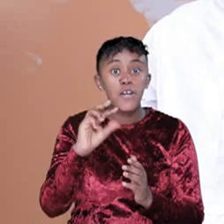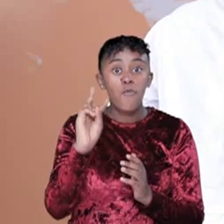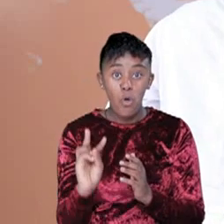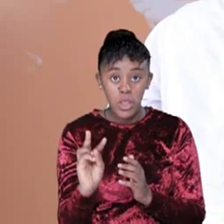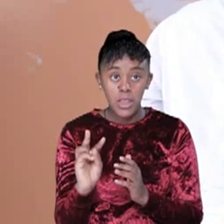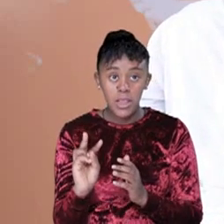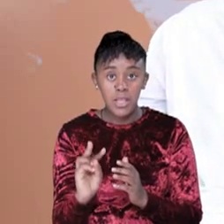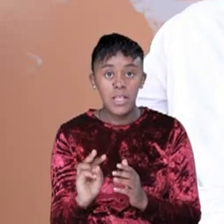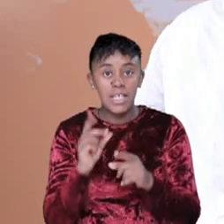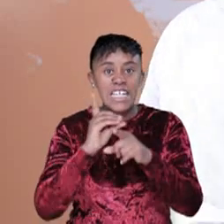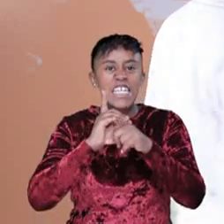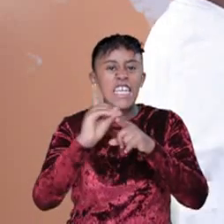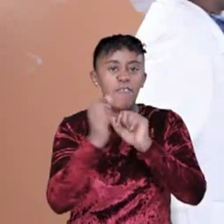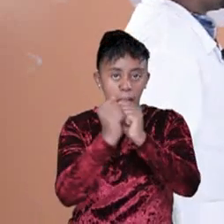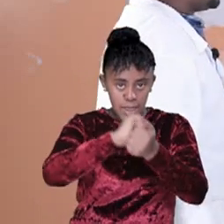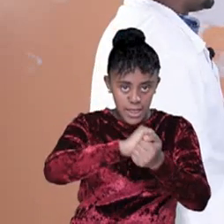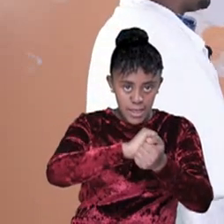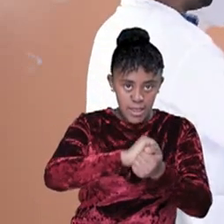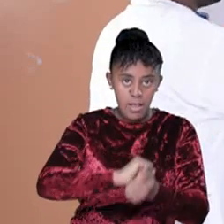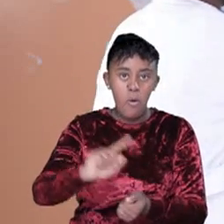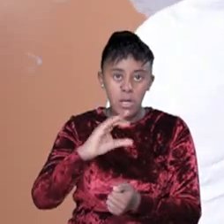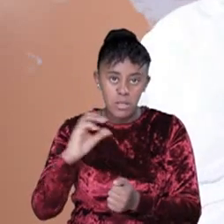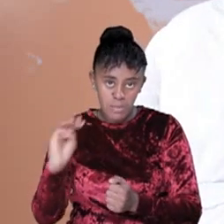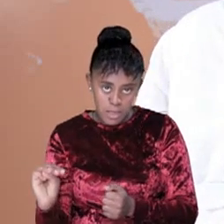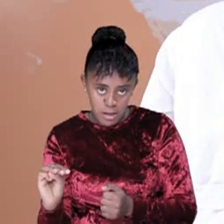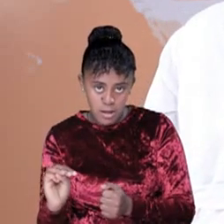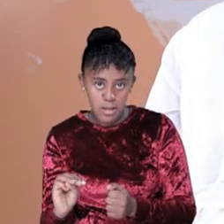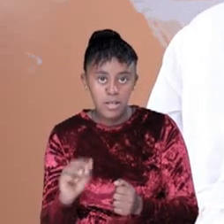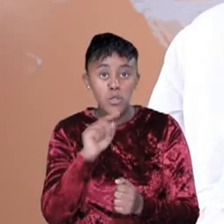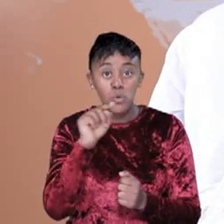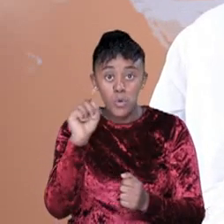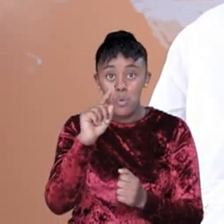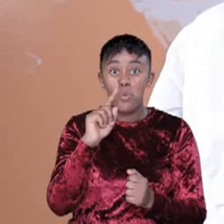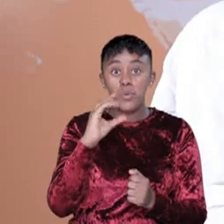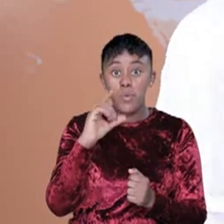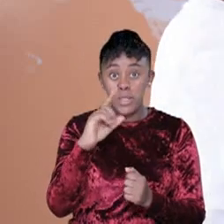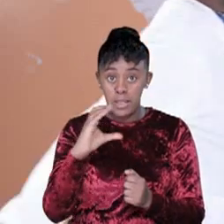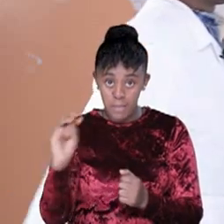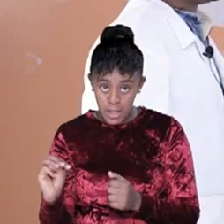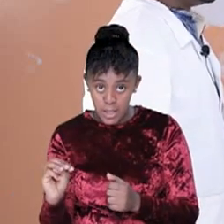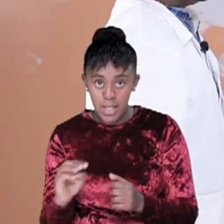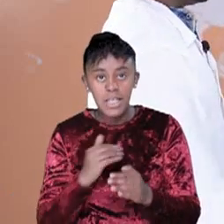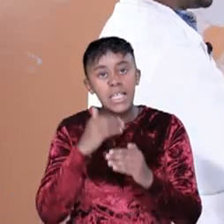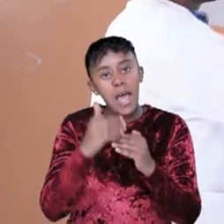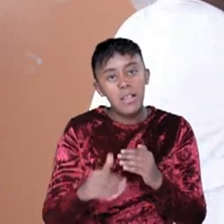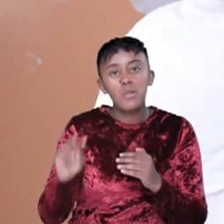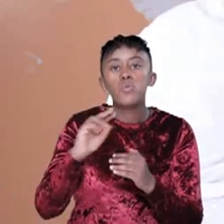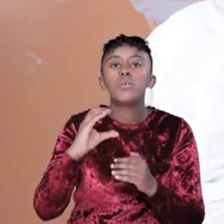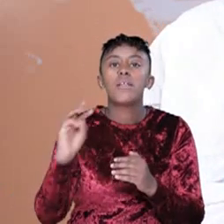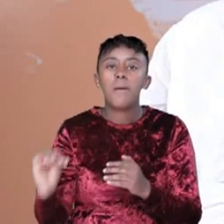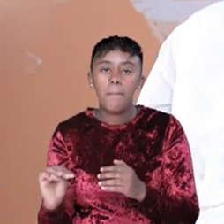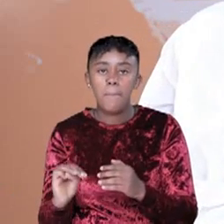3 volts deflected 1 centimeter, the spot is 1 centimeter, then